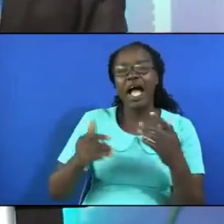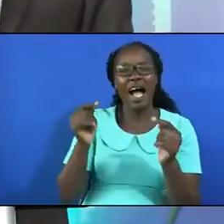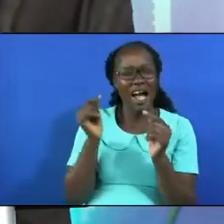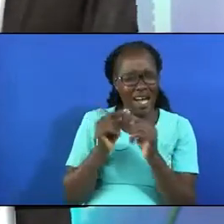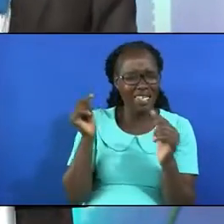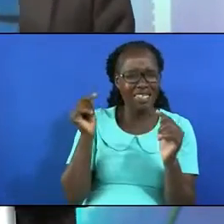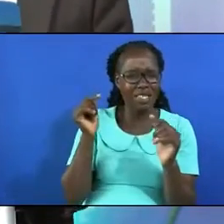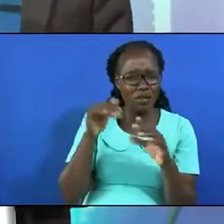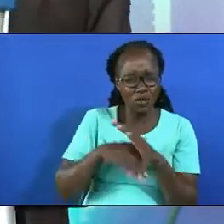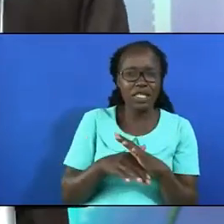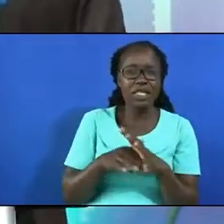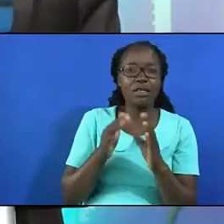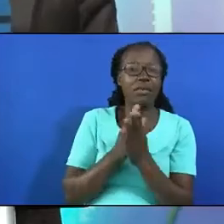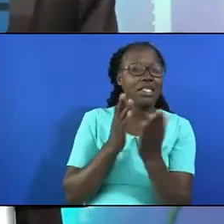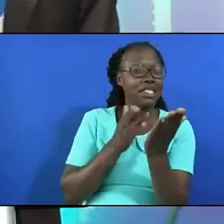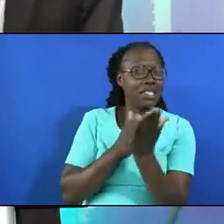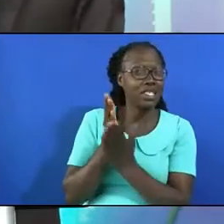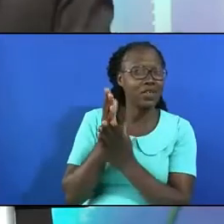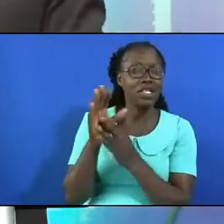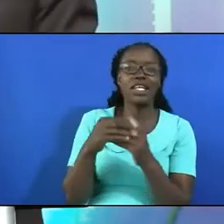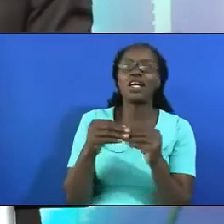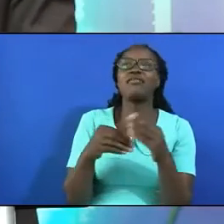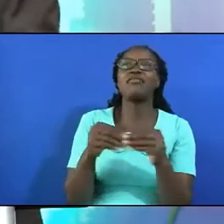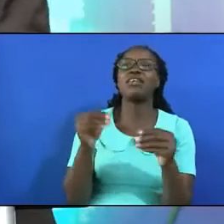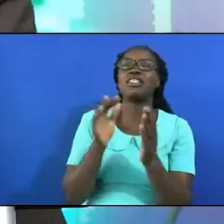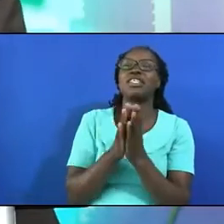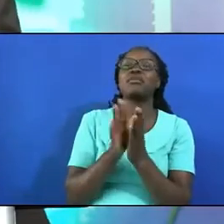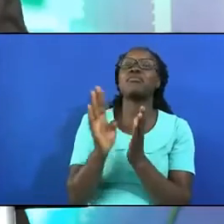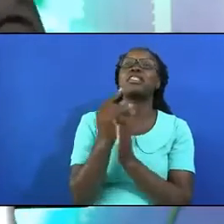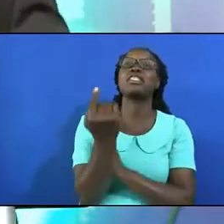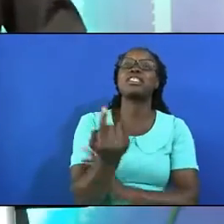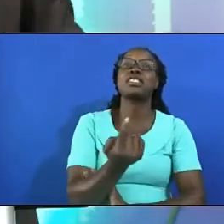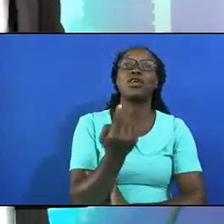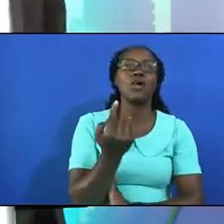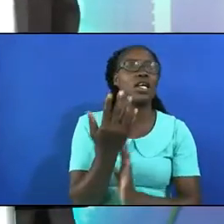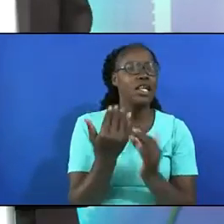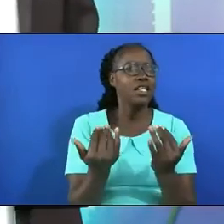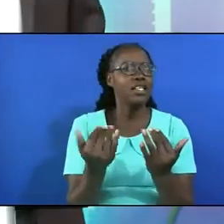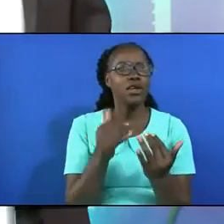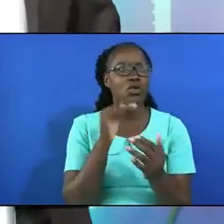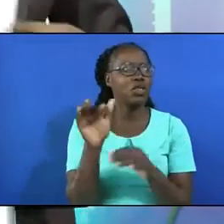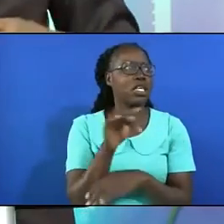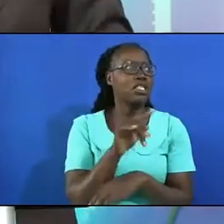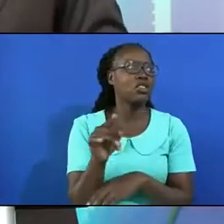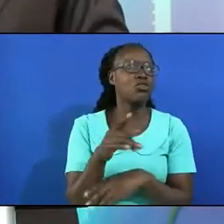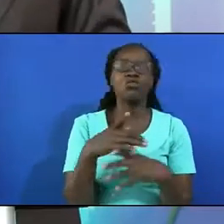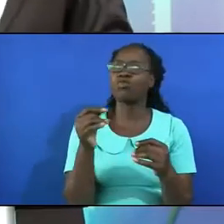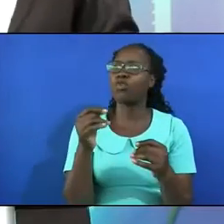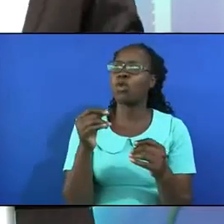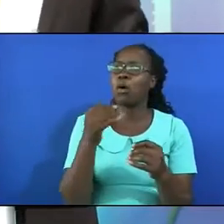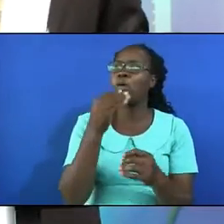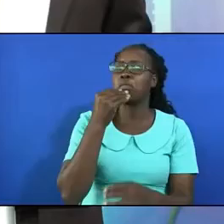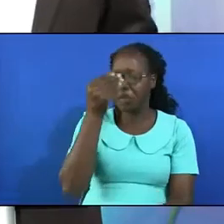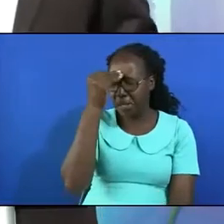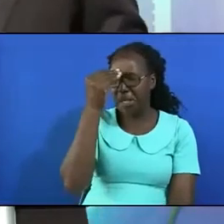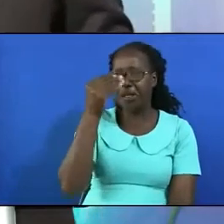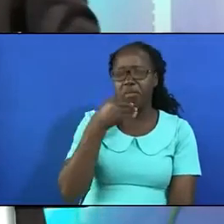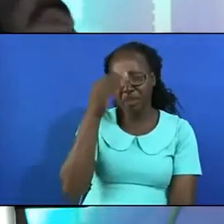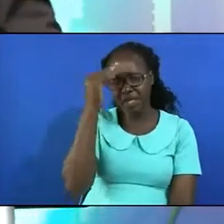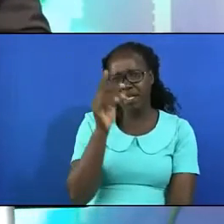within, but genuine comfort in being single. Now, we are not asking you to go around